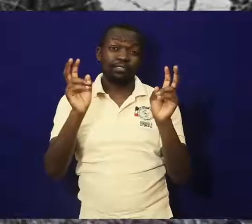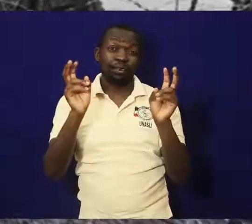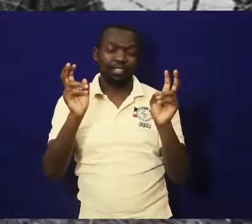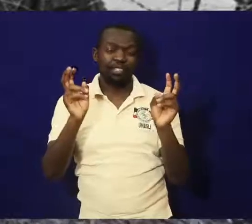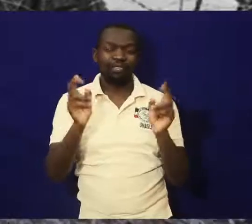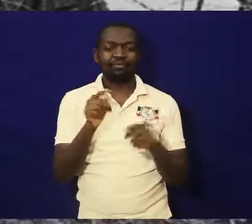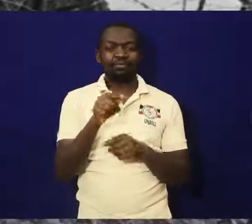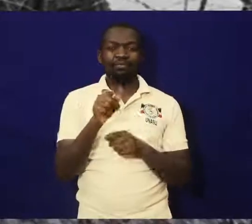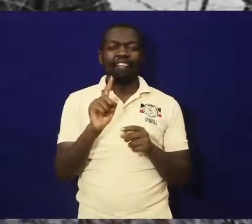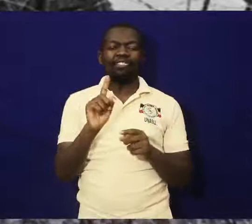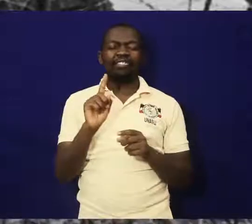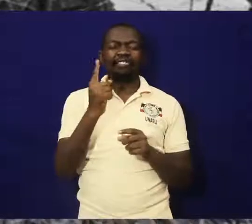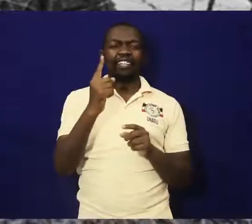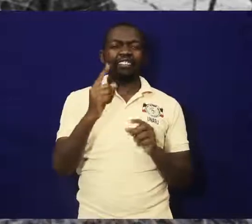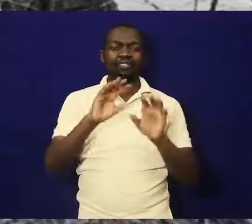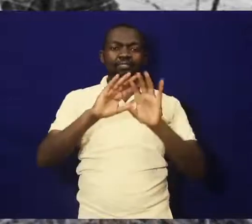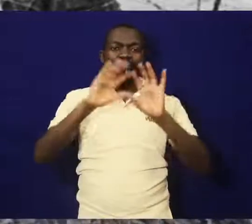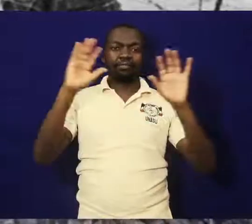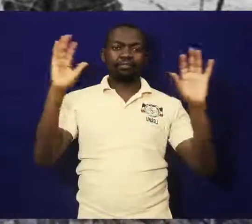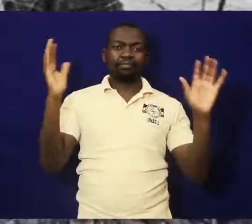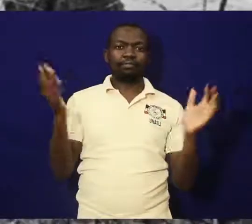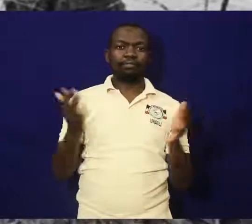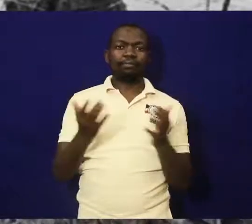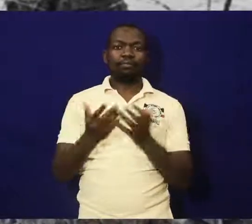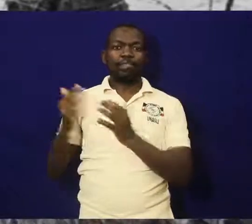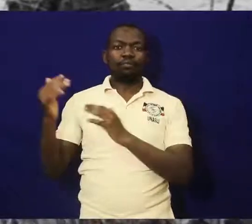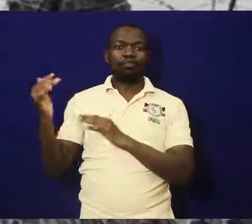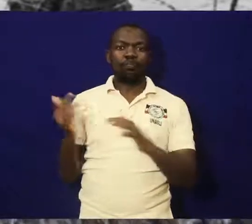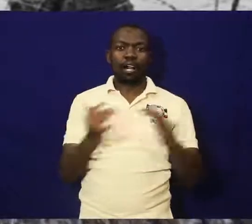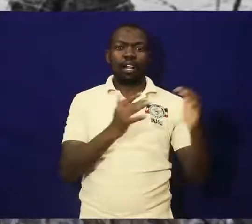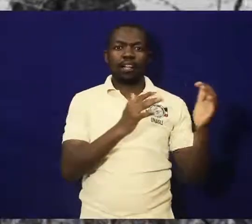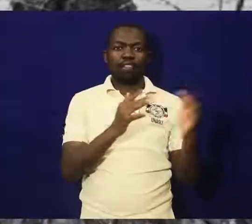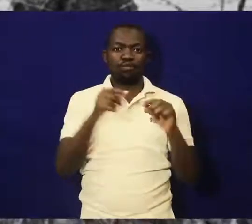the First World War in East Africa.